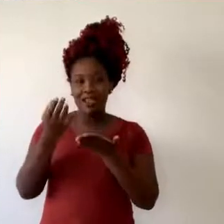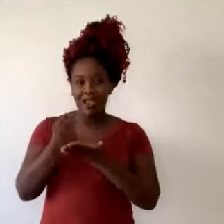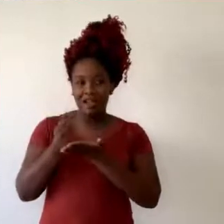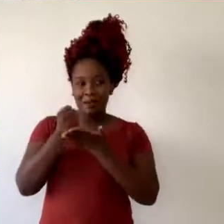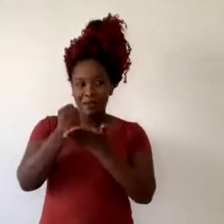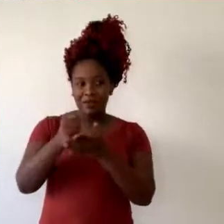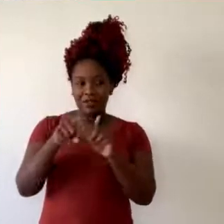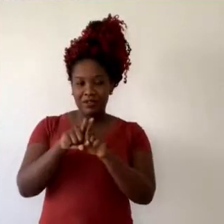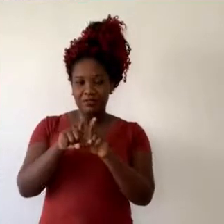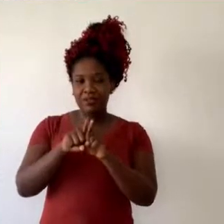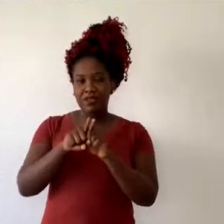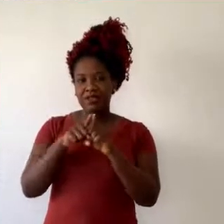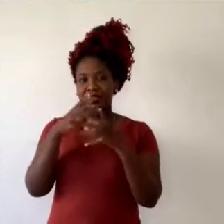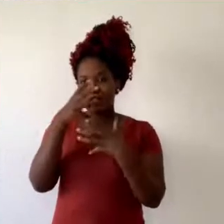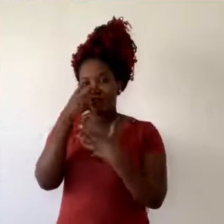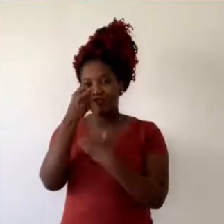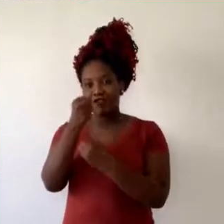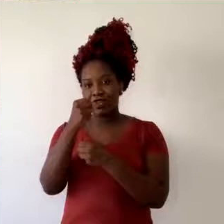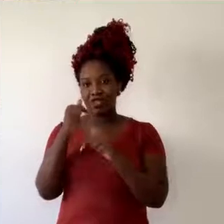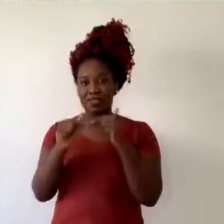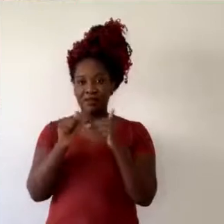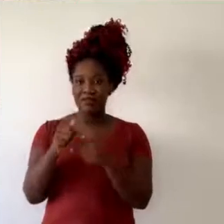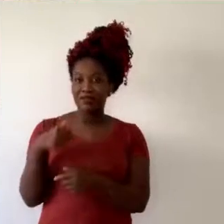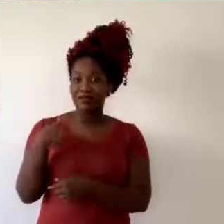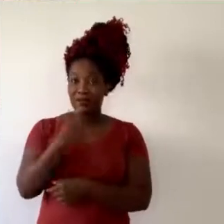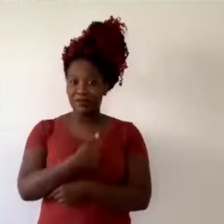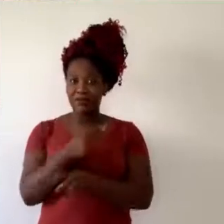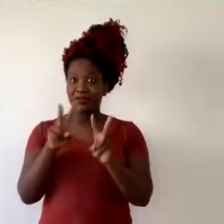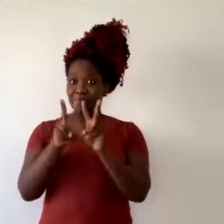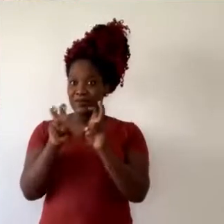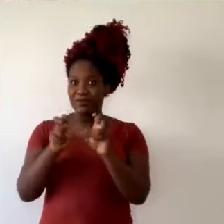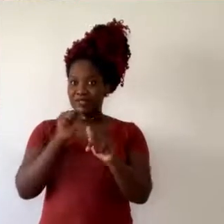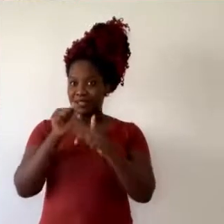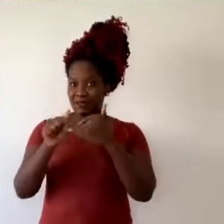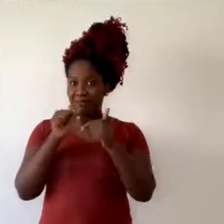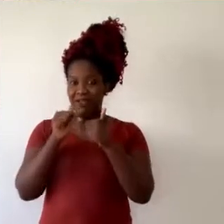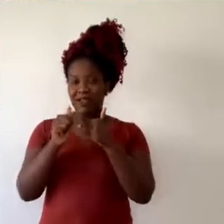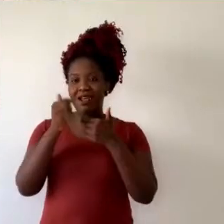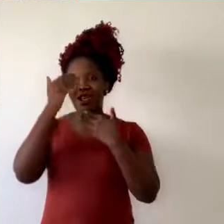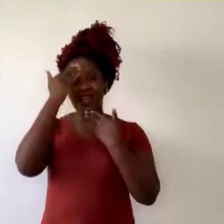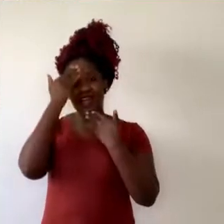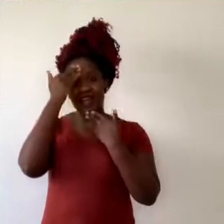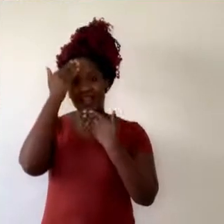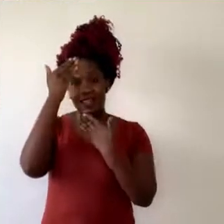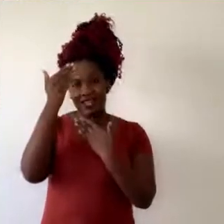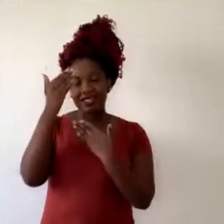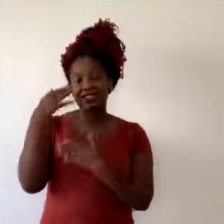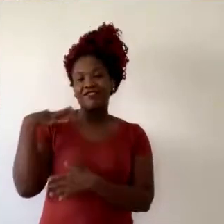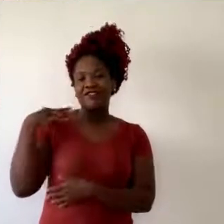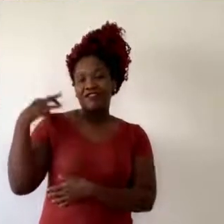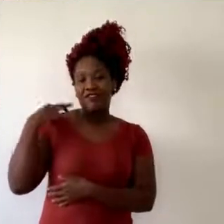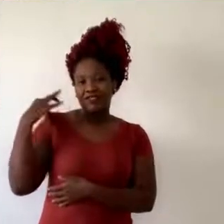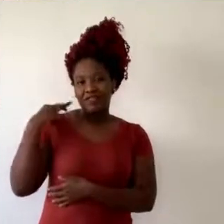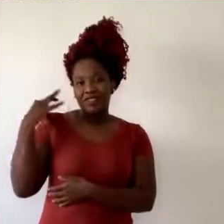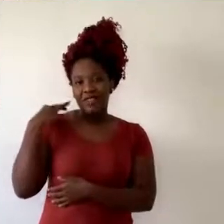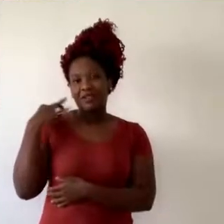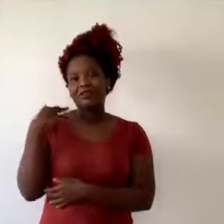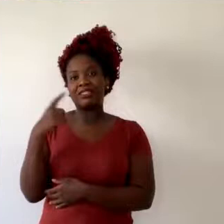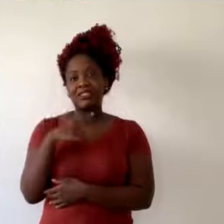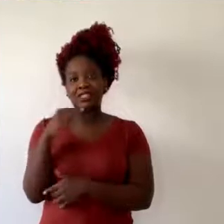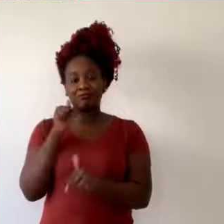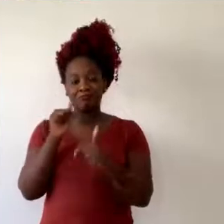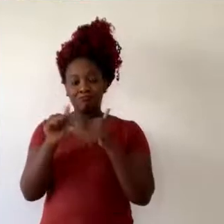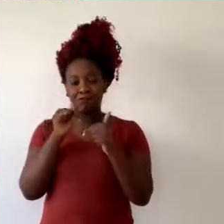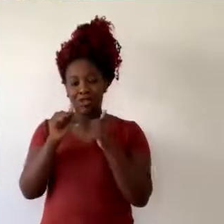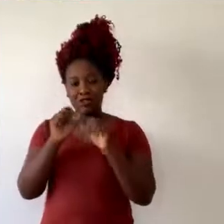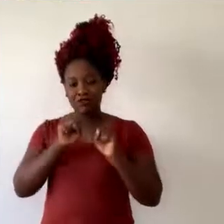and for trusting in our work. And actually, talking about work, I would also like to thank the volunteers who have been working